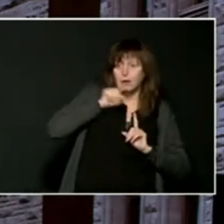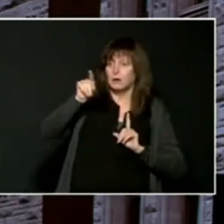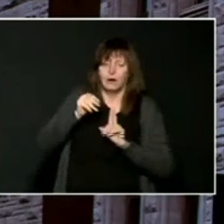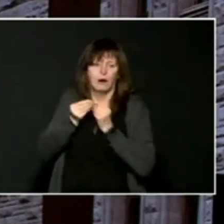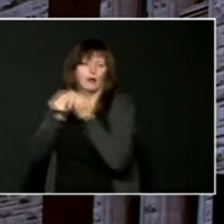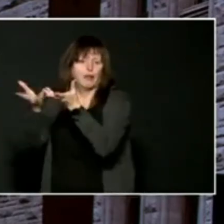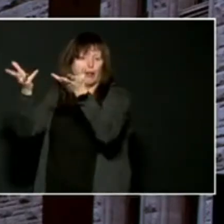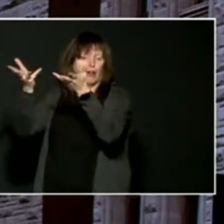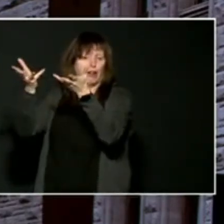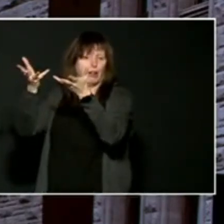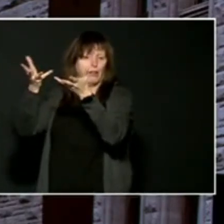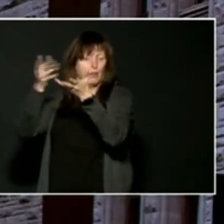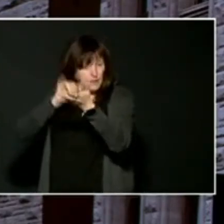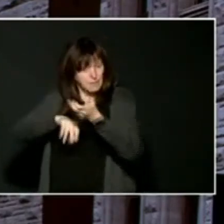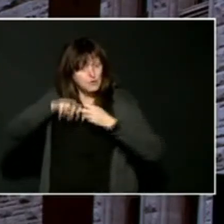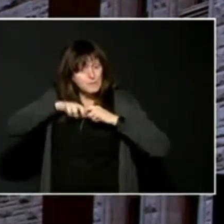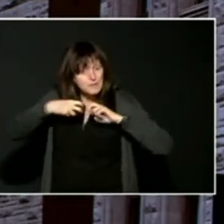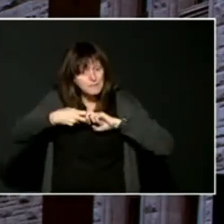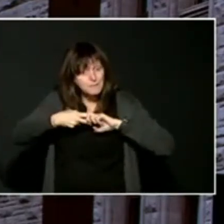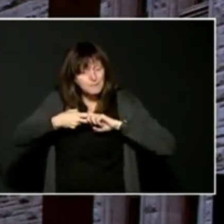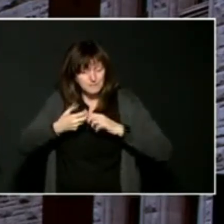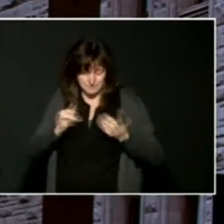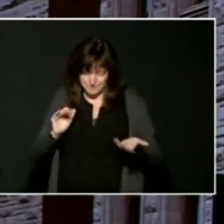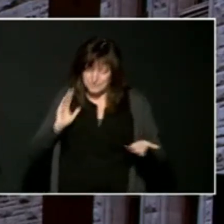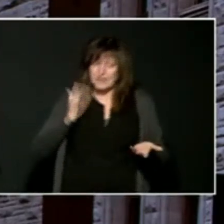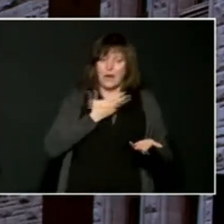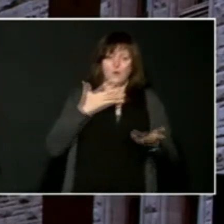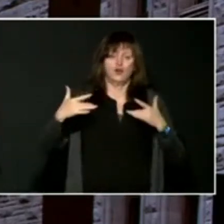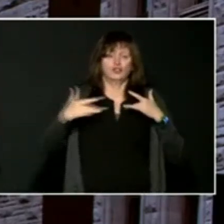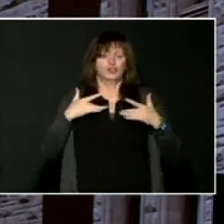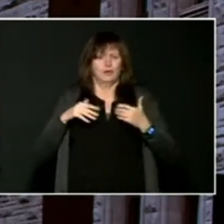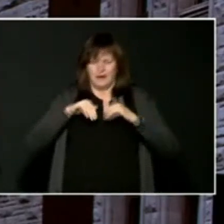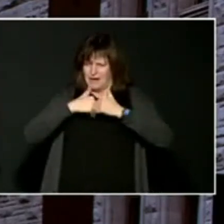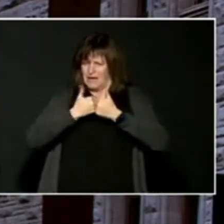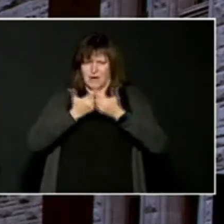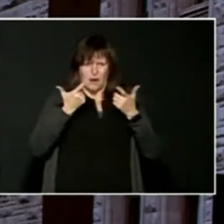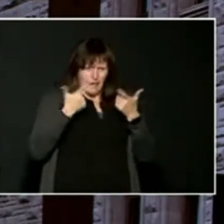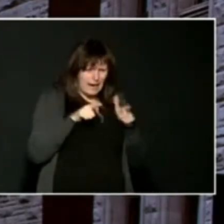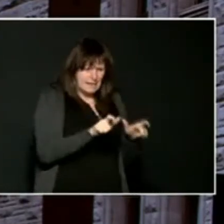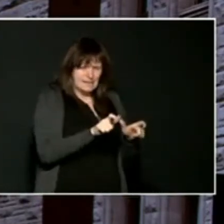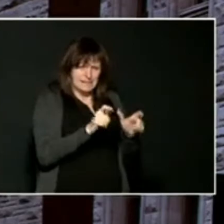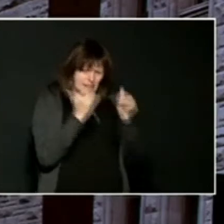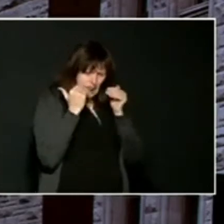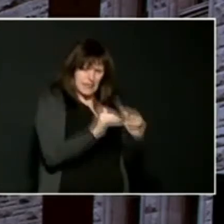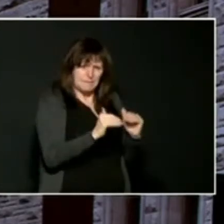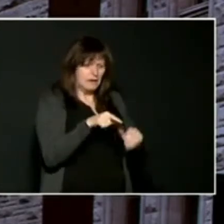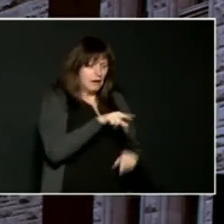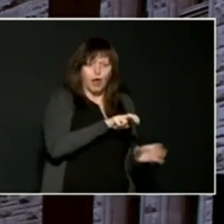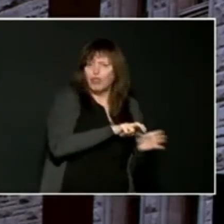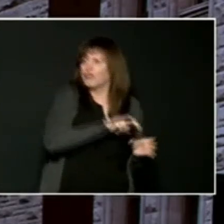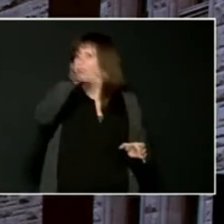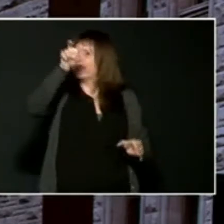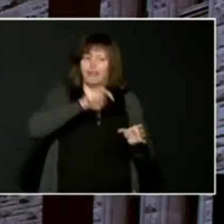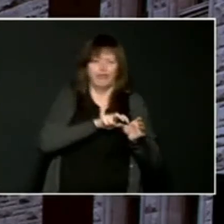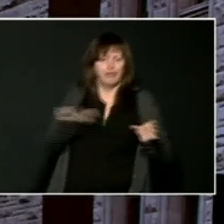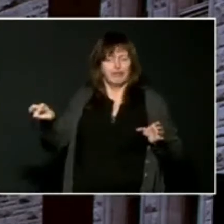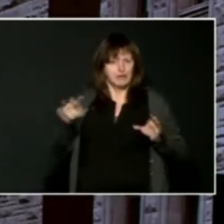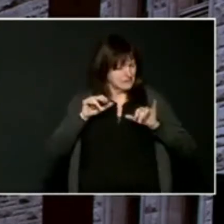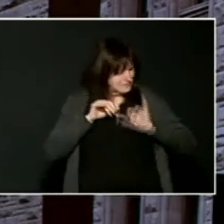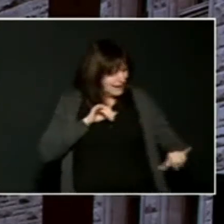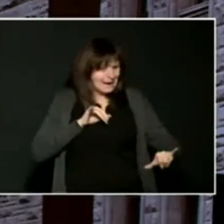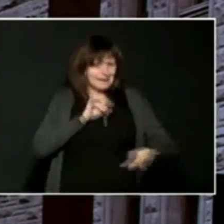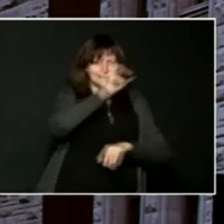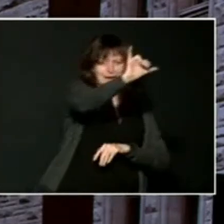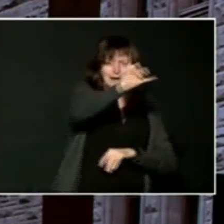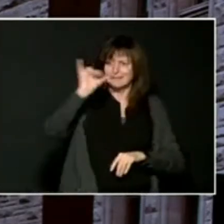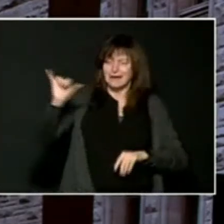recommendations and issues, well, how do you decrease and limit that kind of mobility so that people will stay home, stay locally,